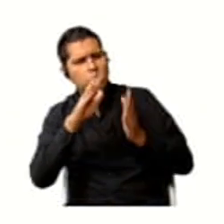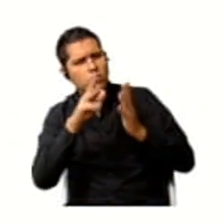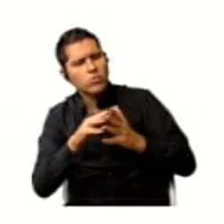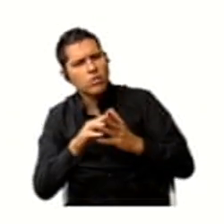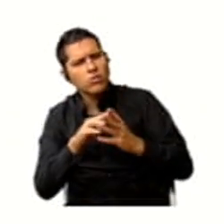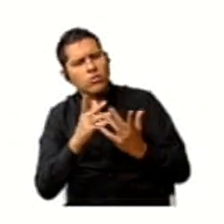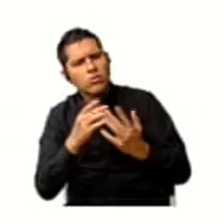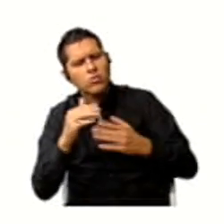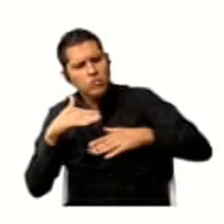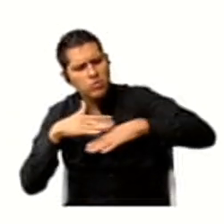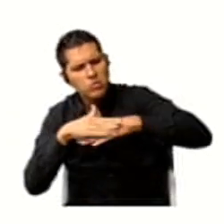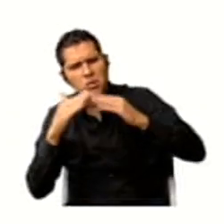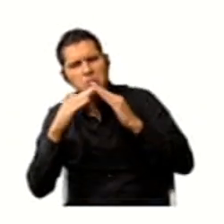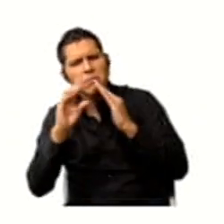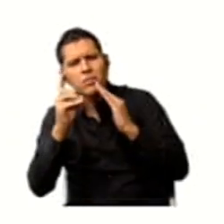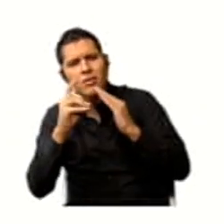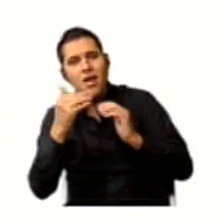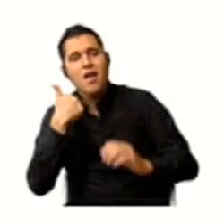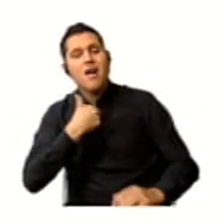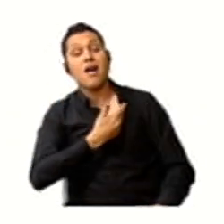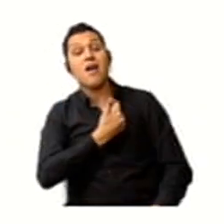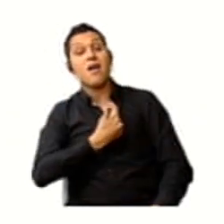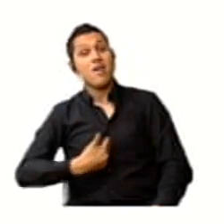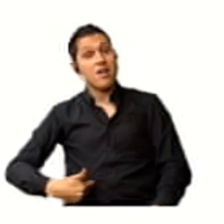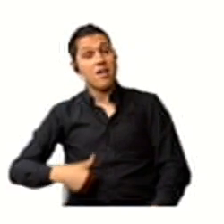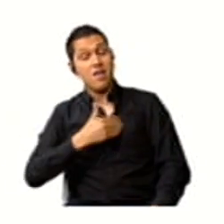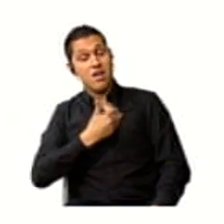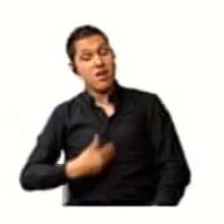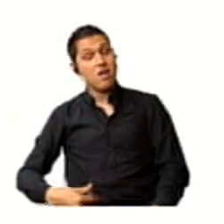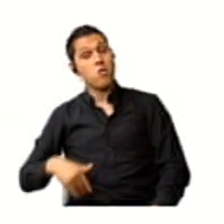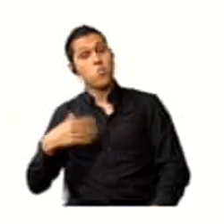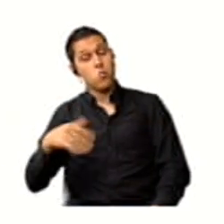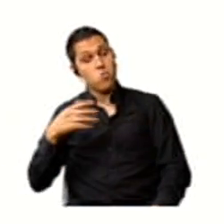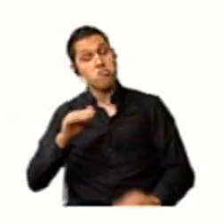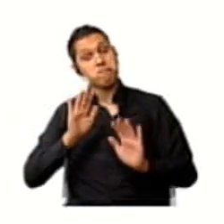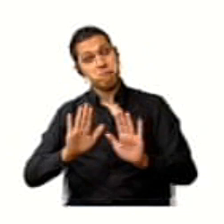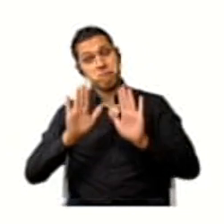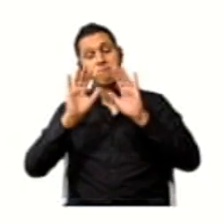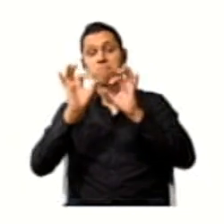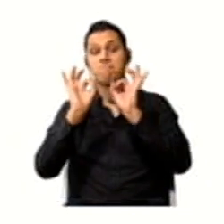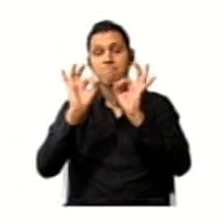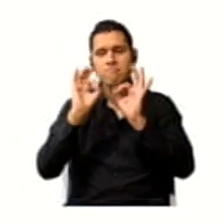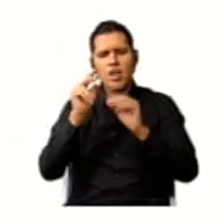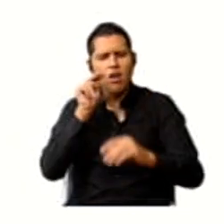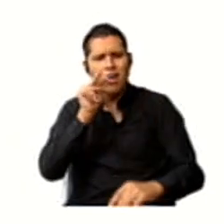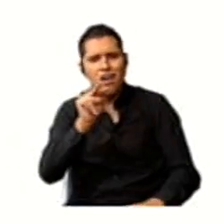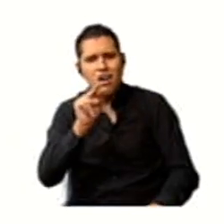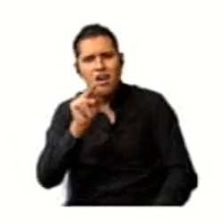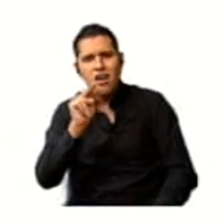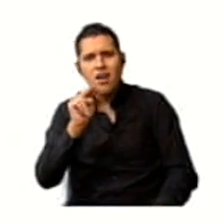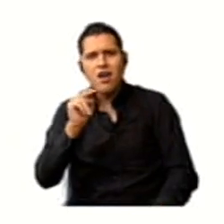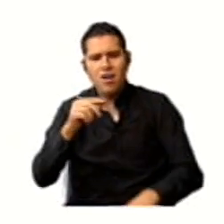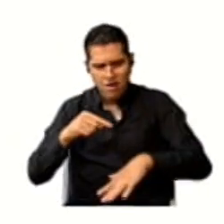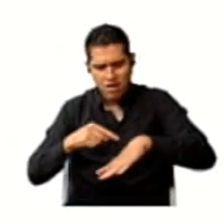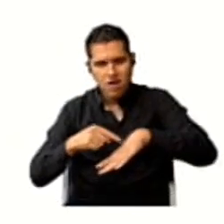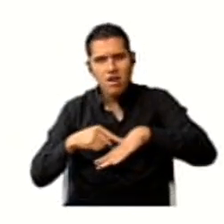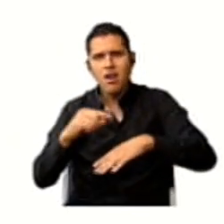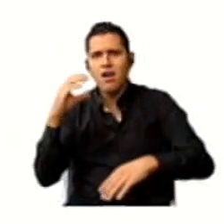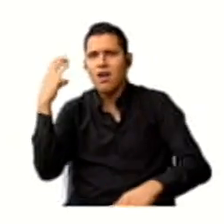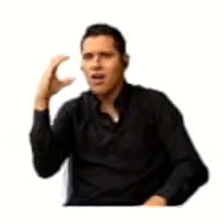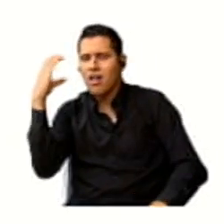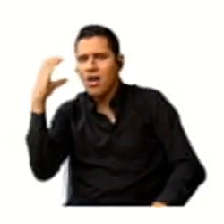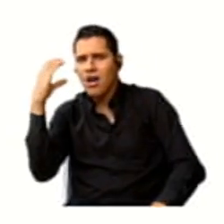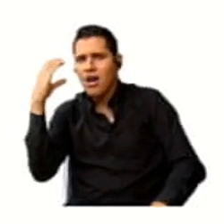Heredia. Excellent, very good. Oh, Cartago and Alajuela.